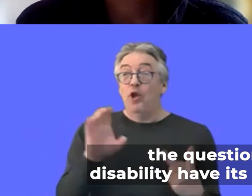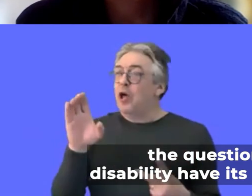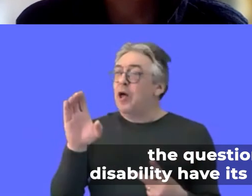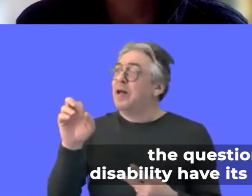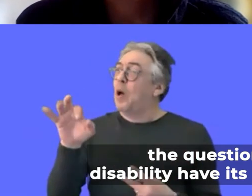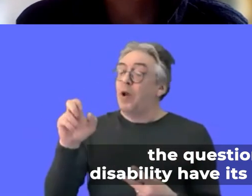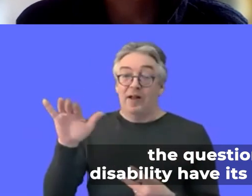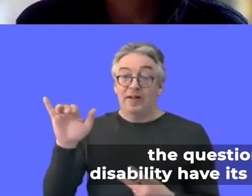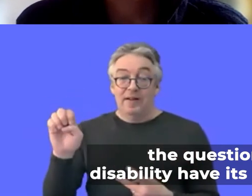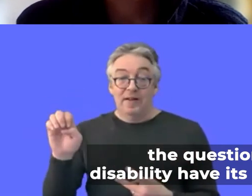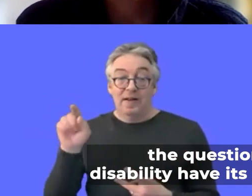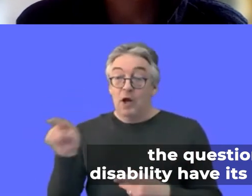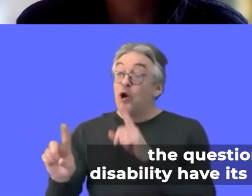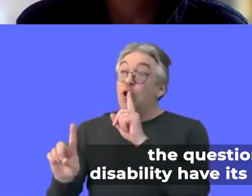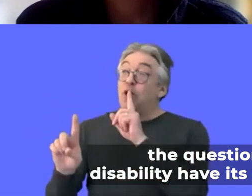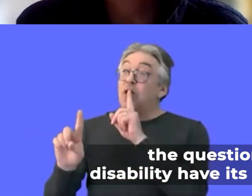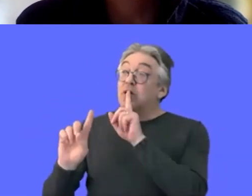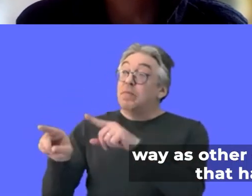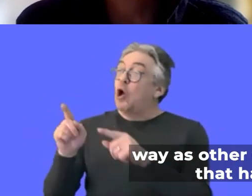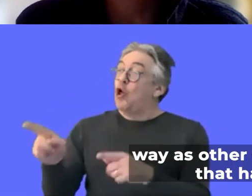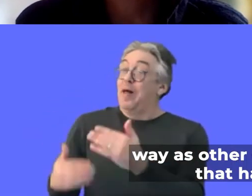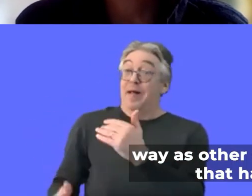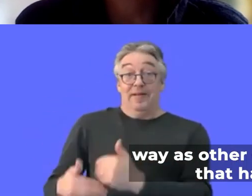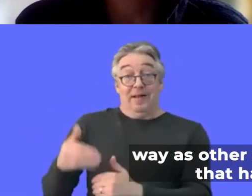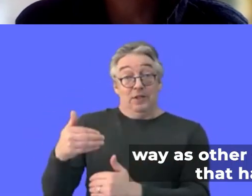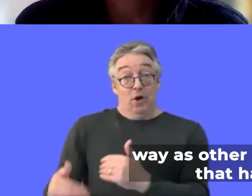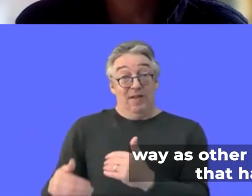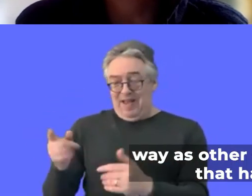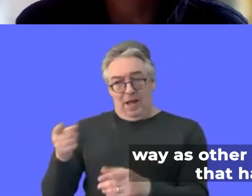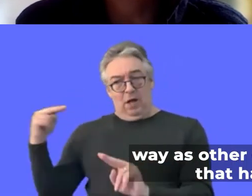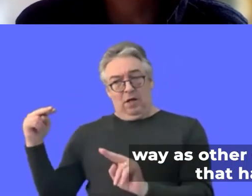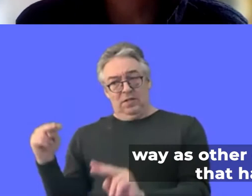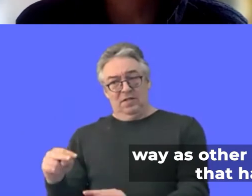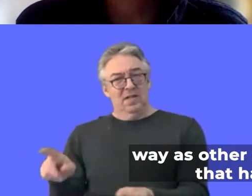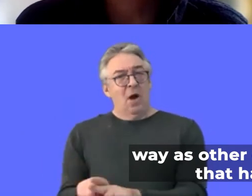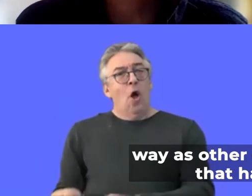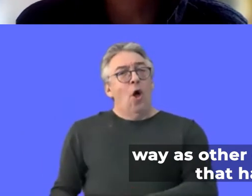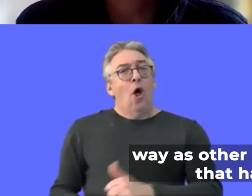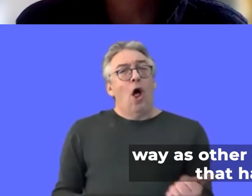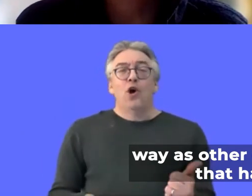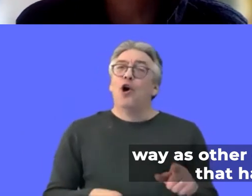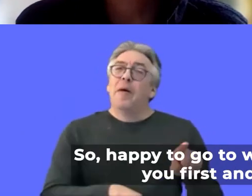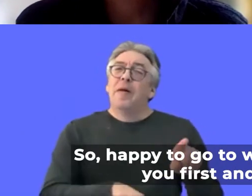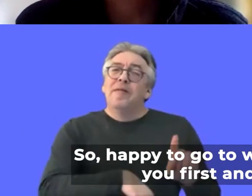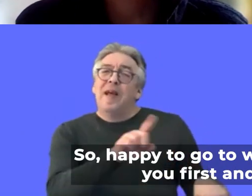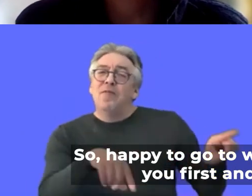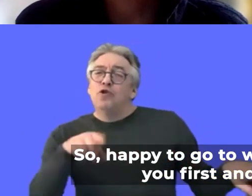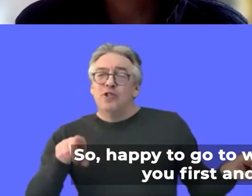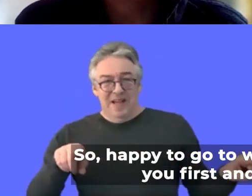how do disability its moment in the same way as other diversity strands that I've had?